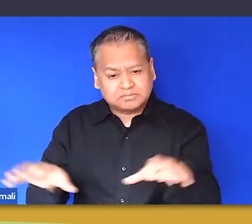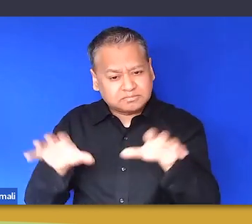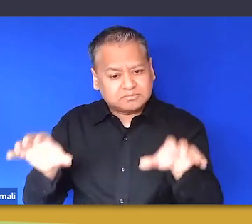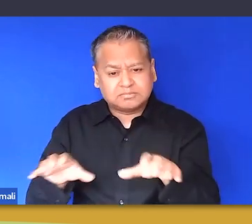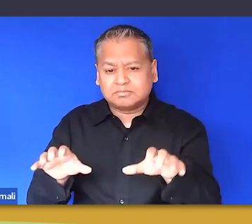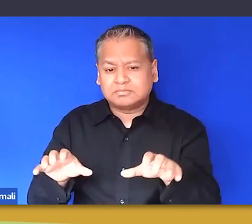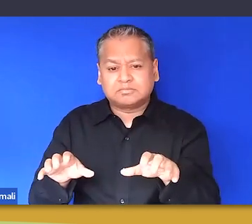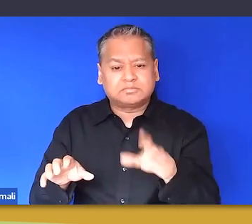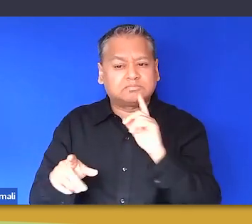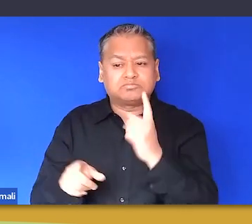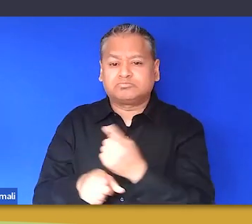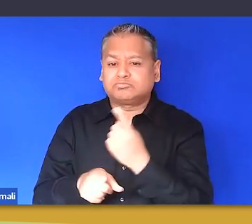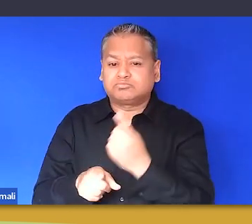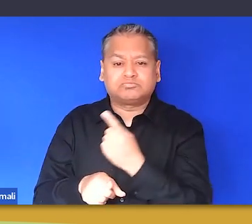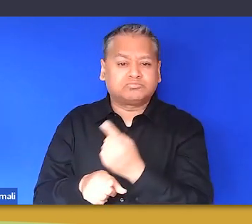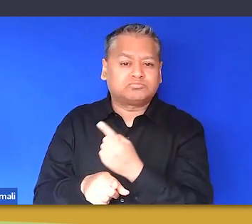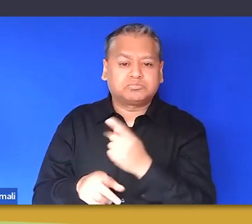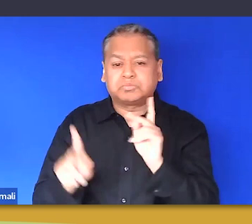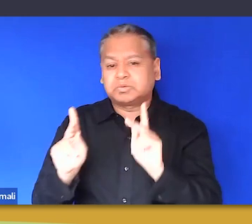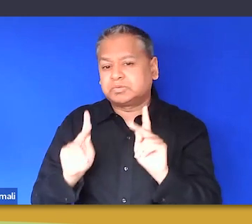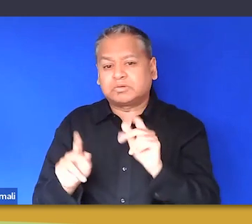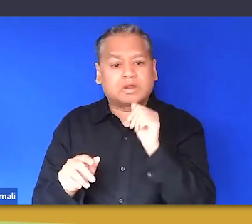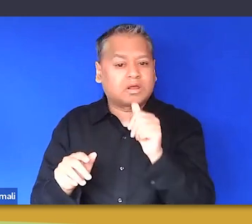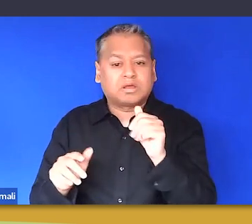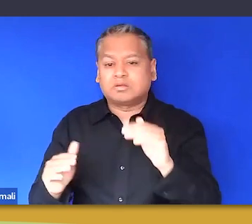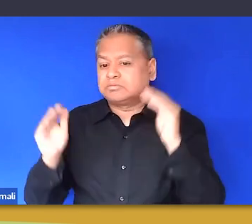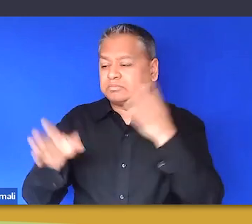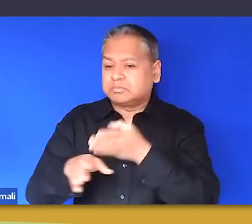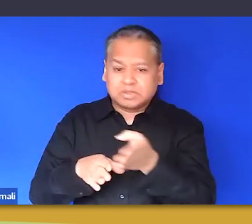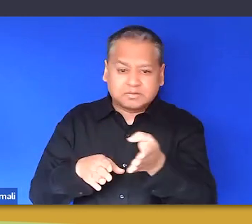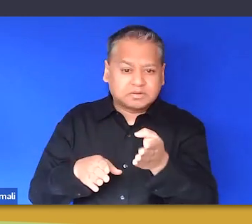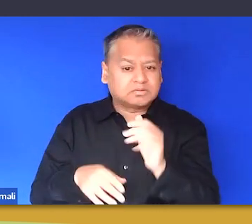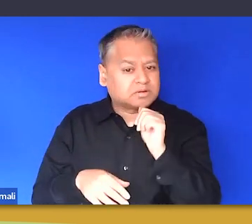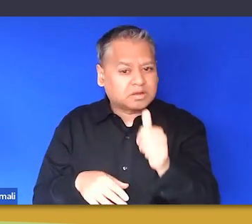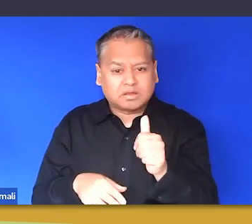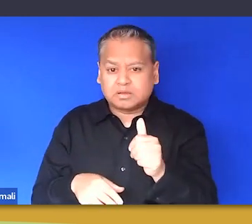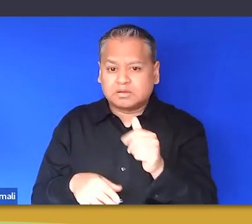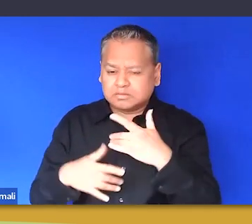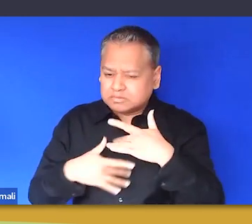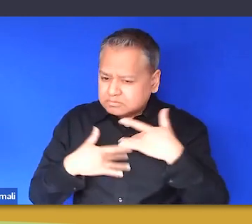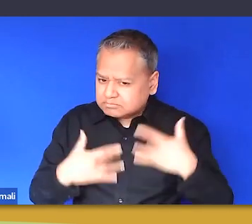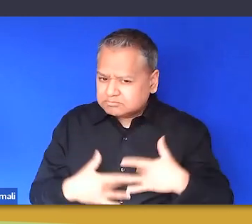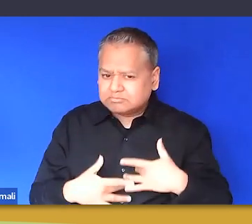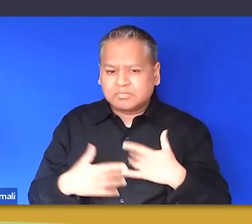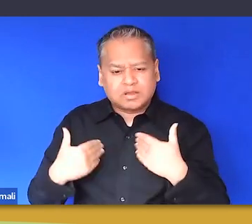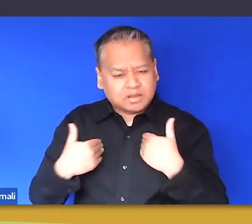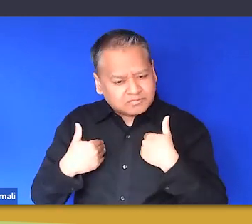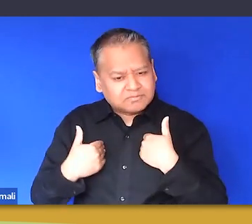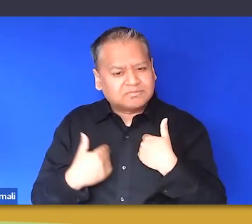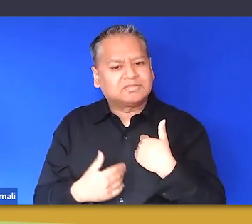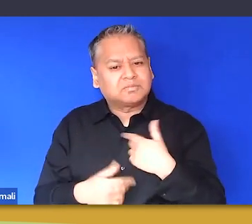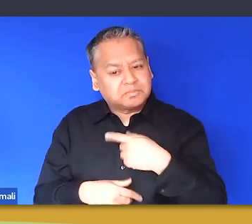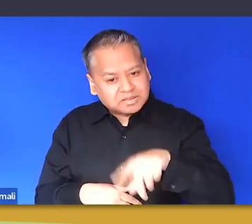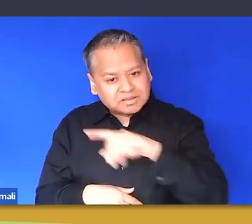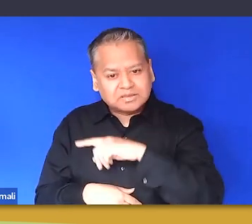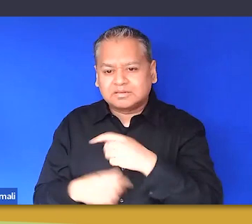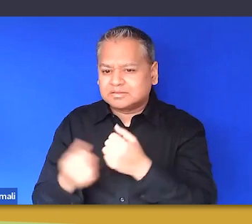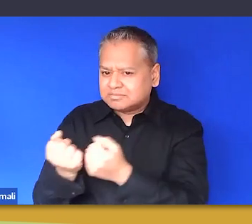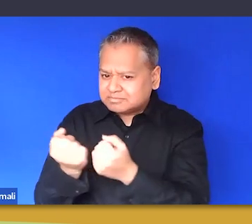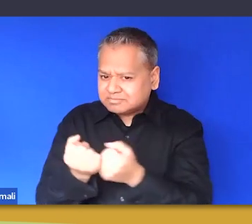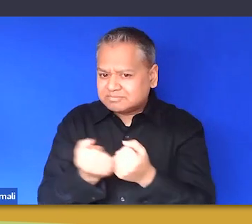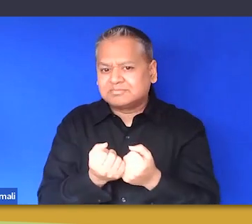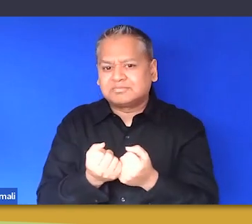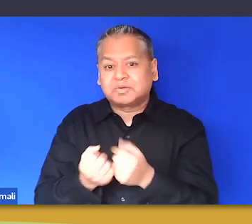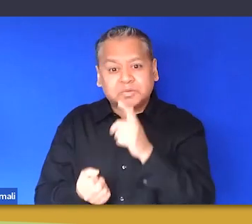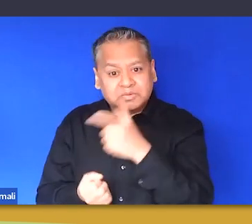bringing safety to their community. And by talking about what is really going on out there, we give voice to those too scared to report the crimes